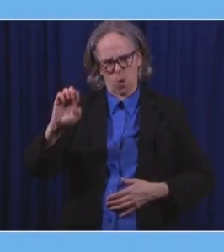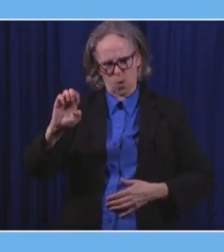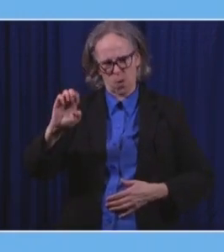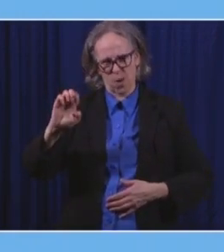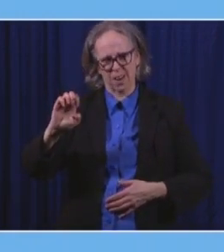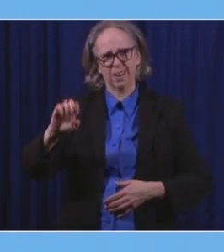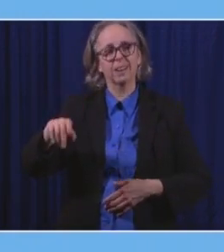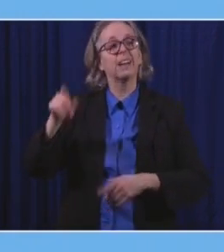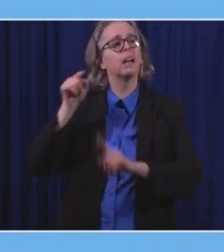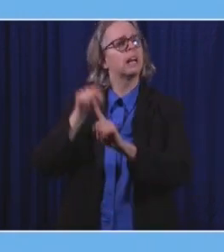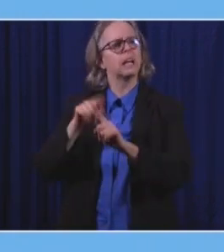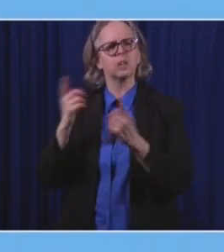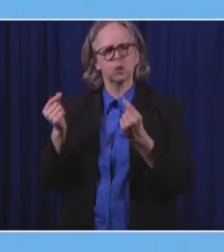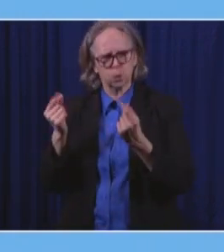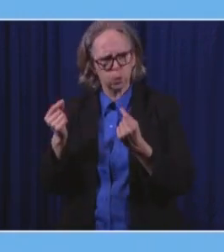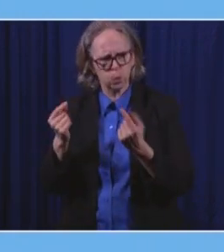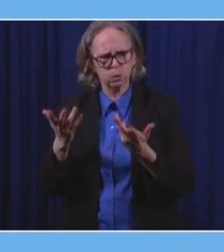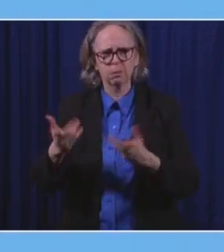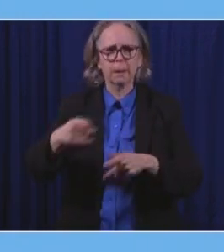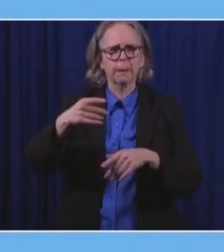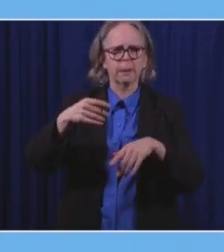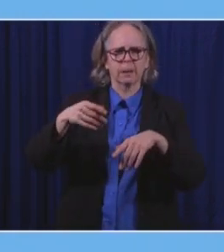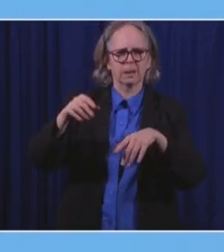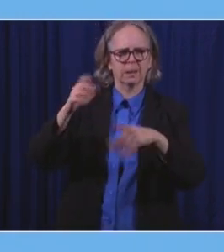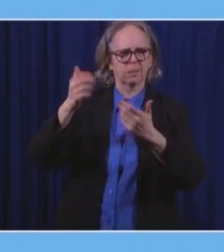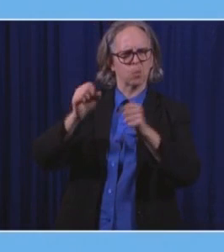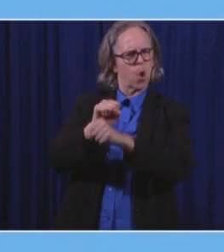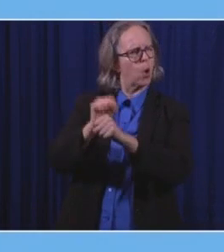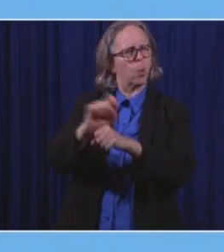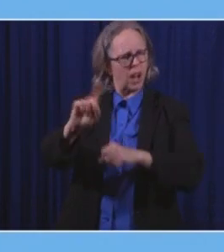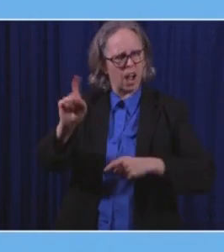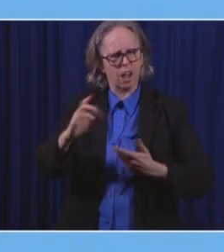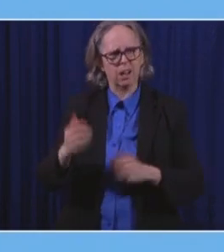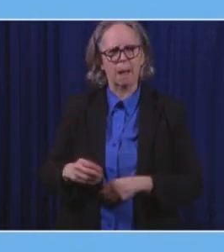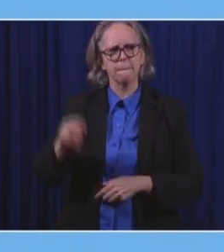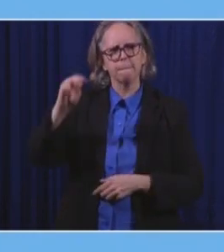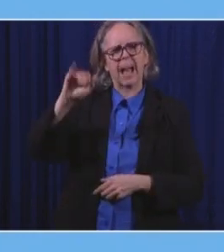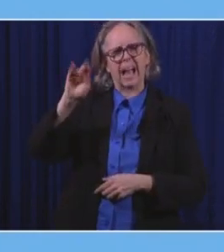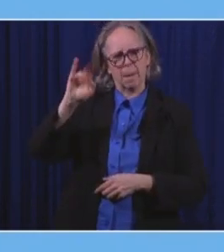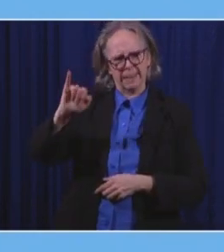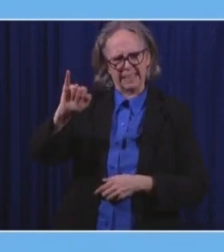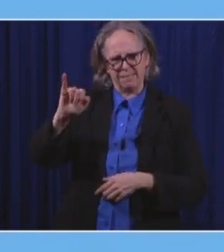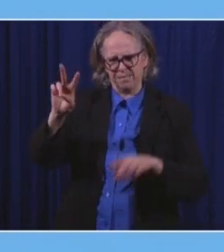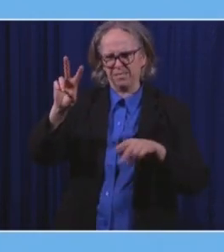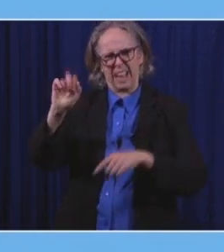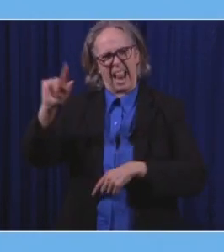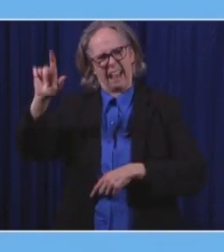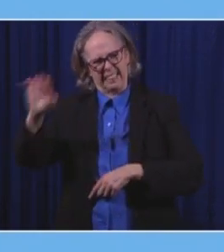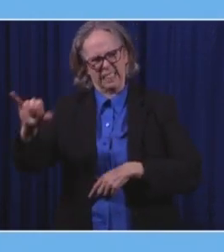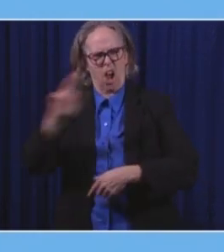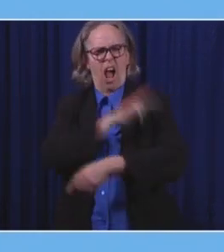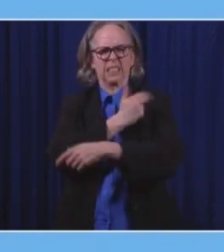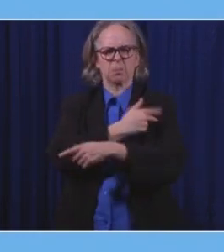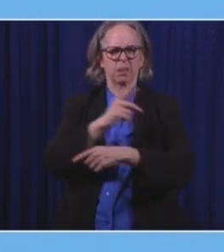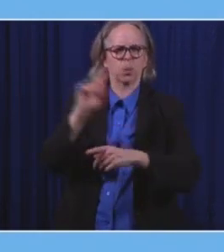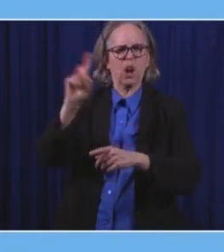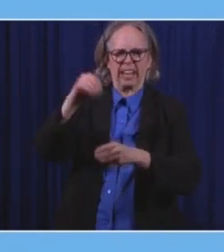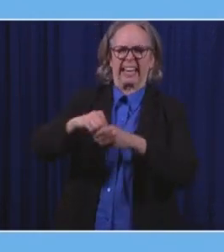for Premier Health and Associate Chief Medical Officer at Miami Valley Hospital in Dayton. Doctor, thank